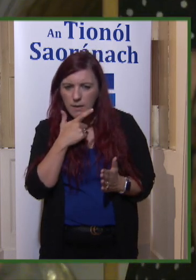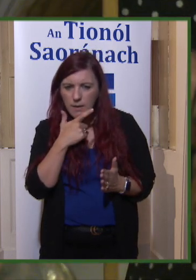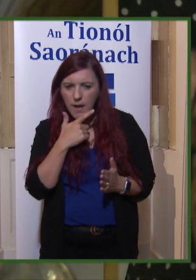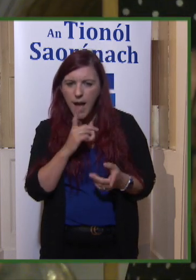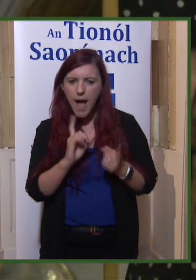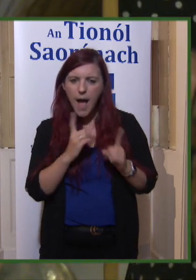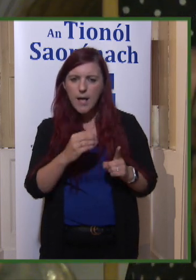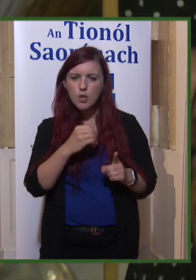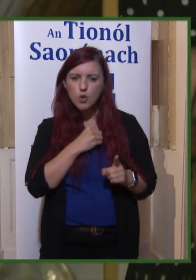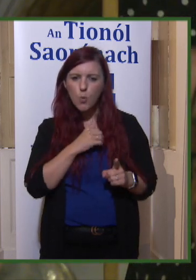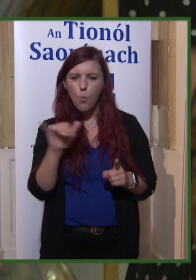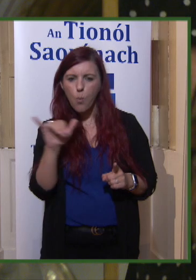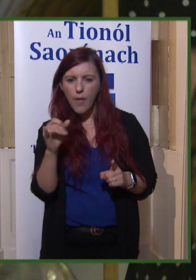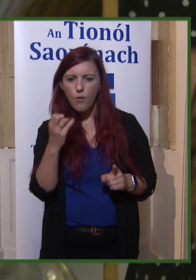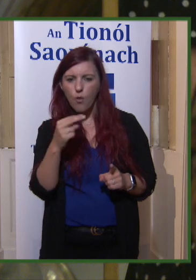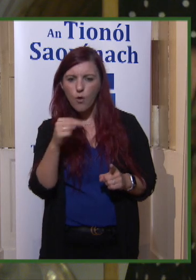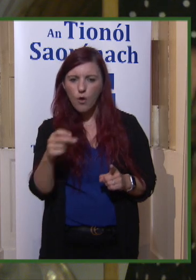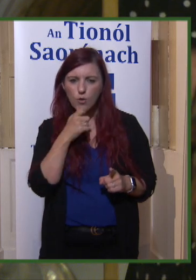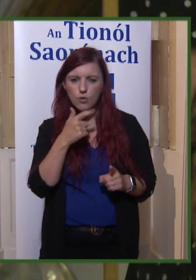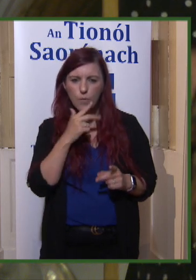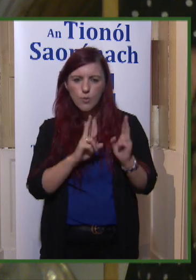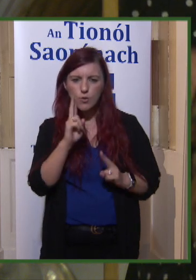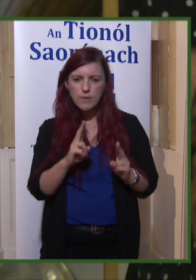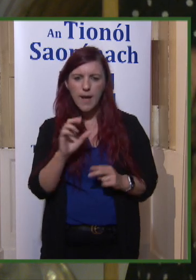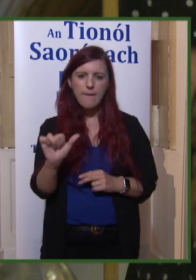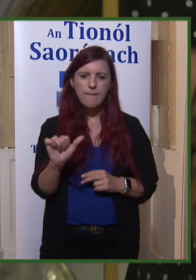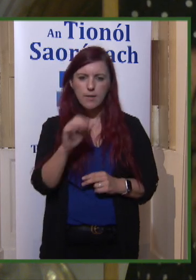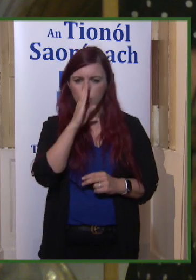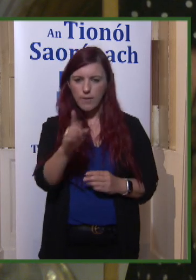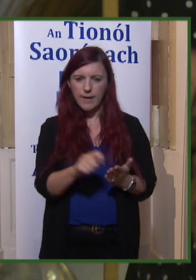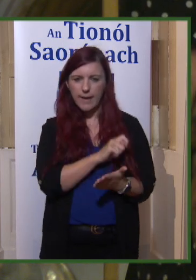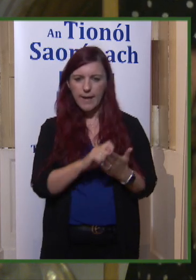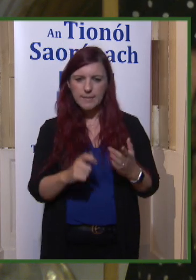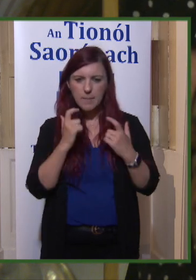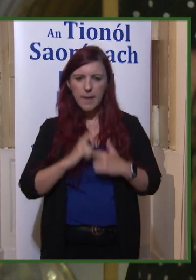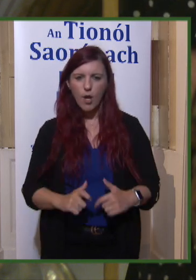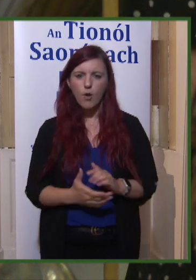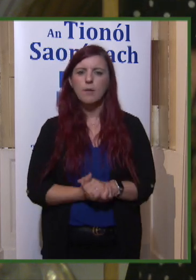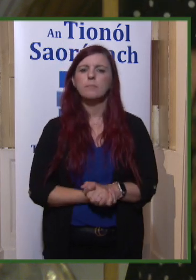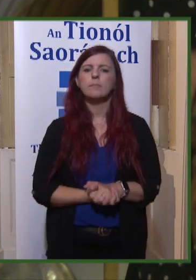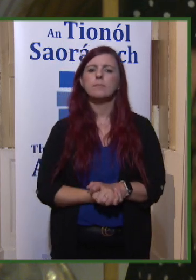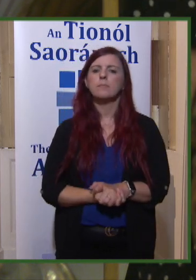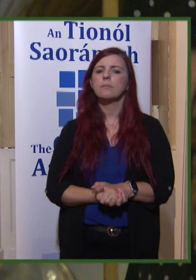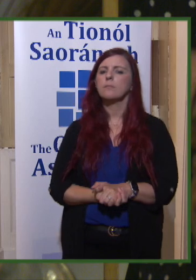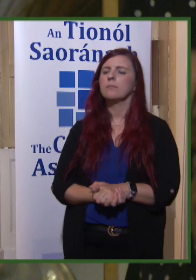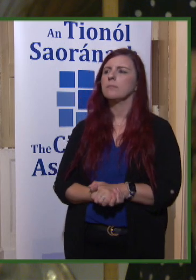whether or not Dublin should have a directly elected mayor.